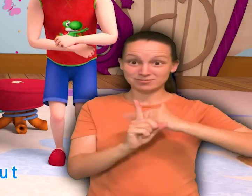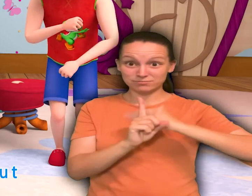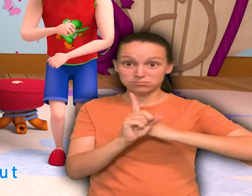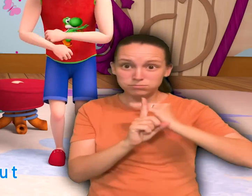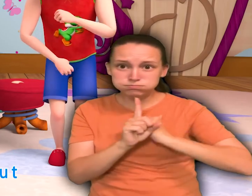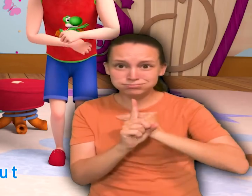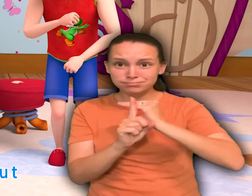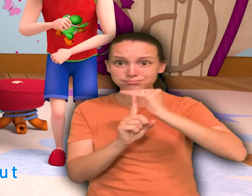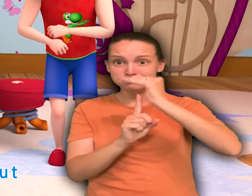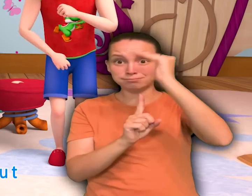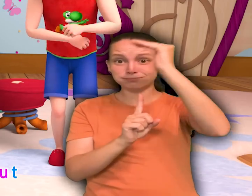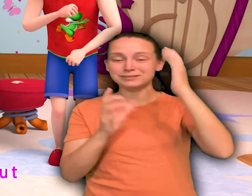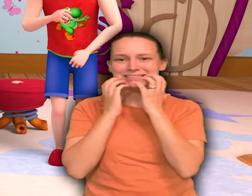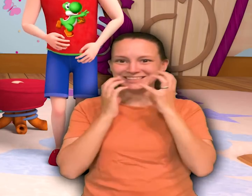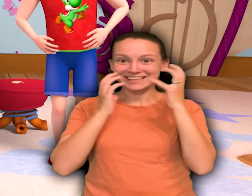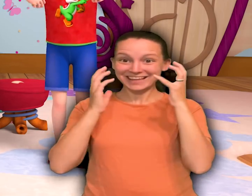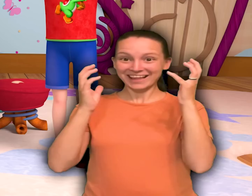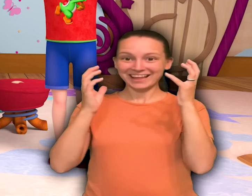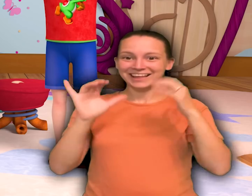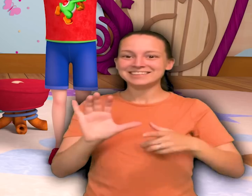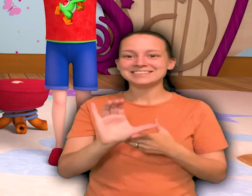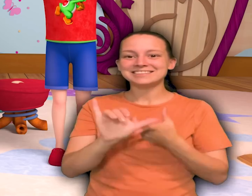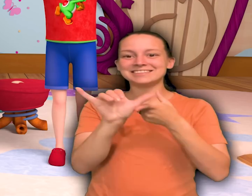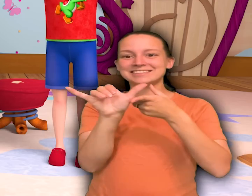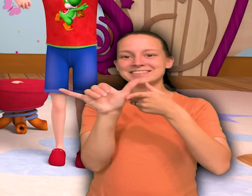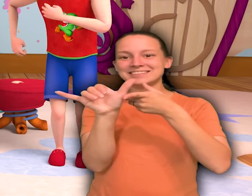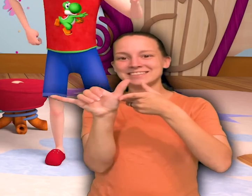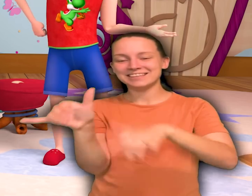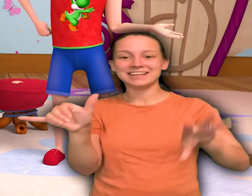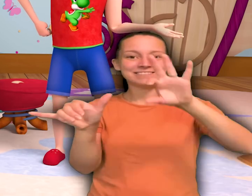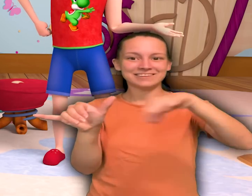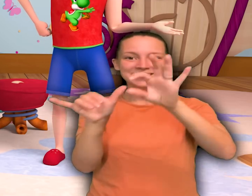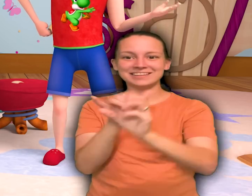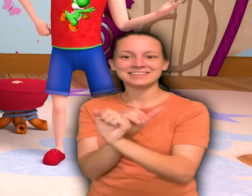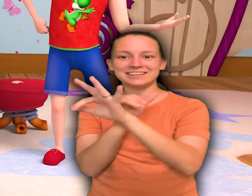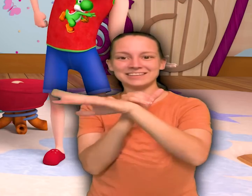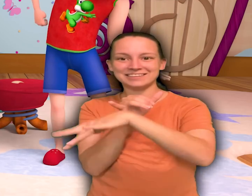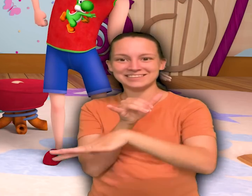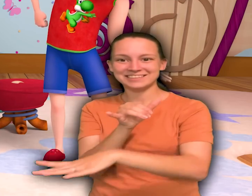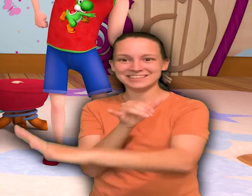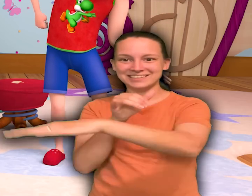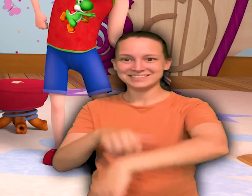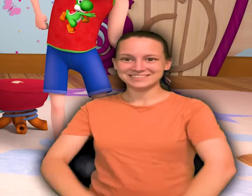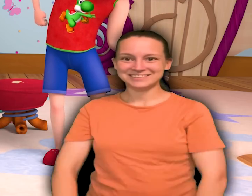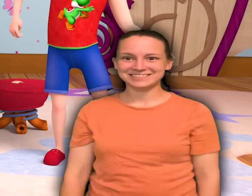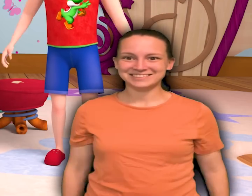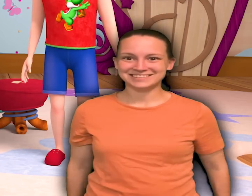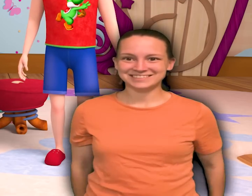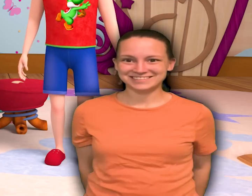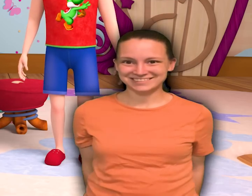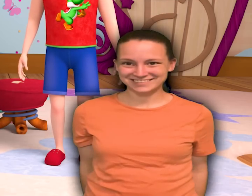when I get all seamed up hear me shout tip me over and pour me